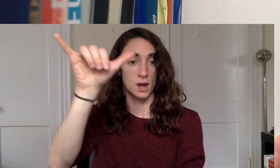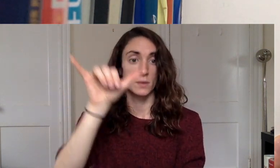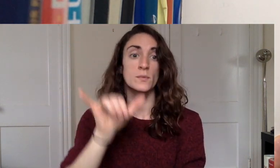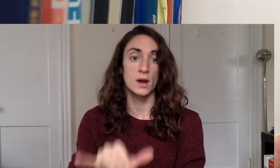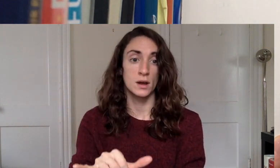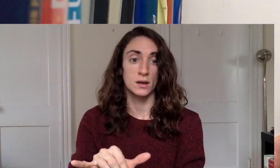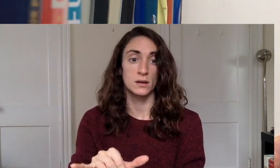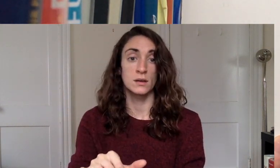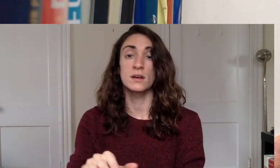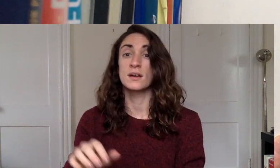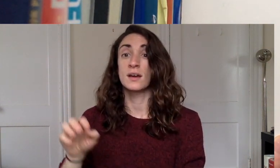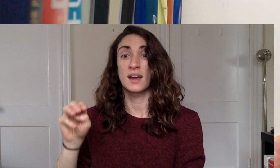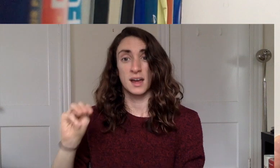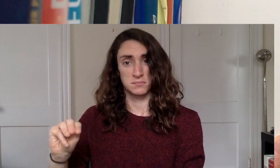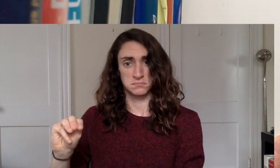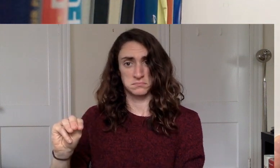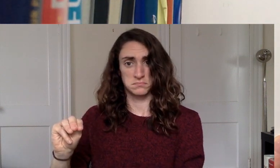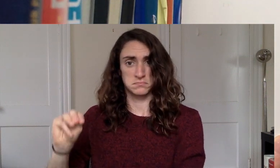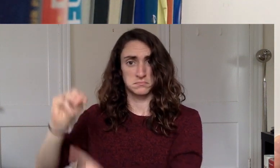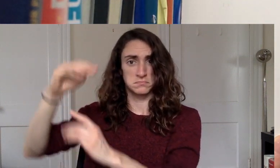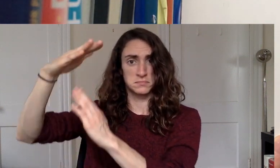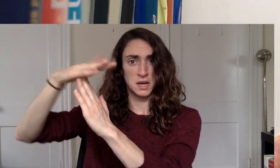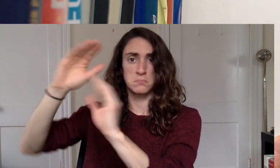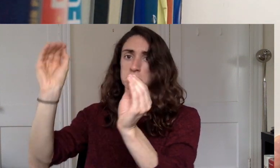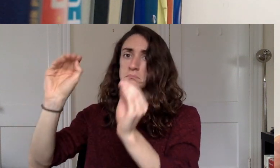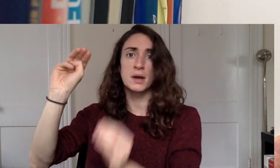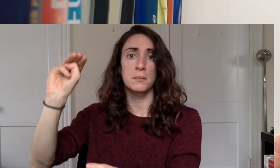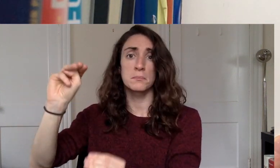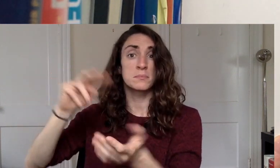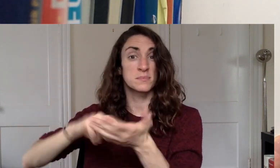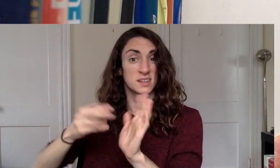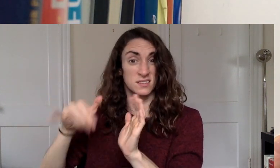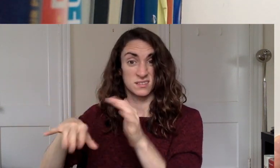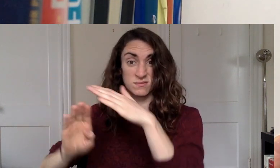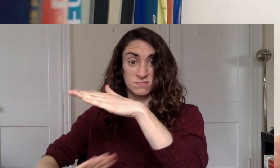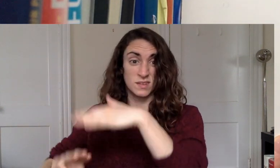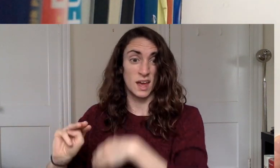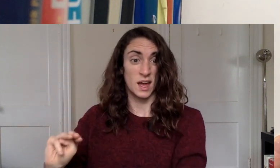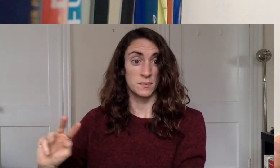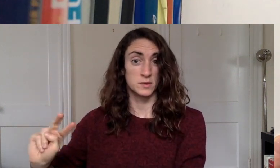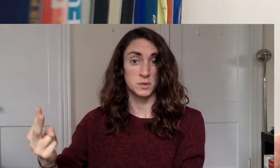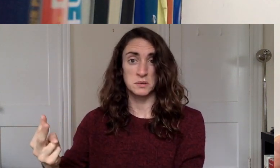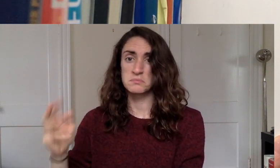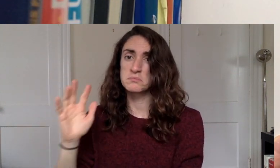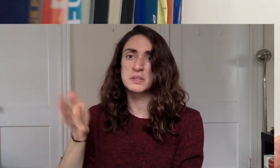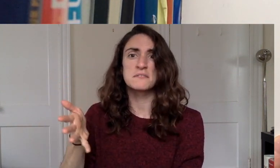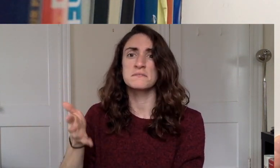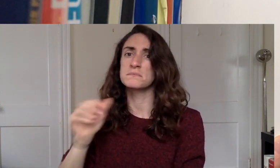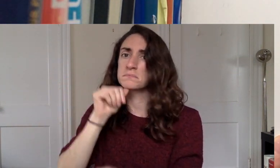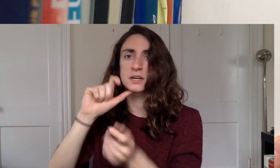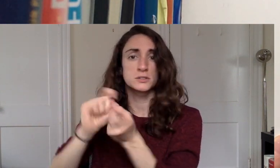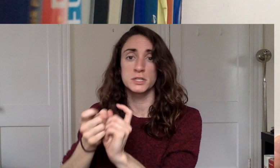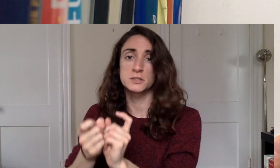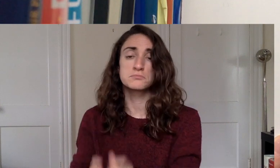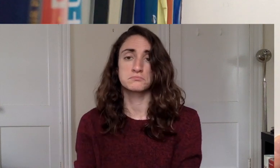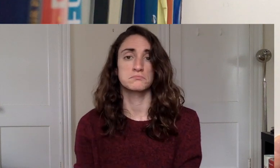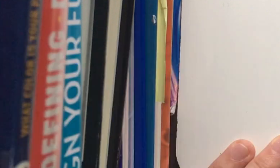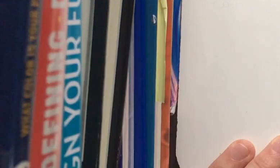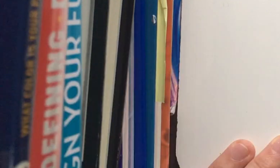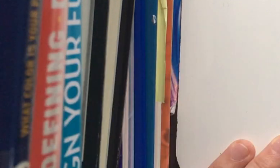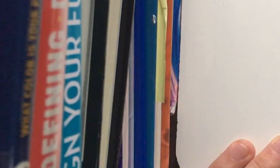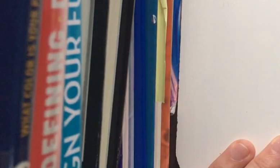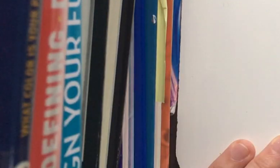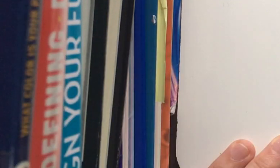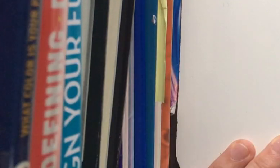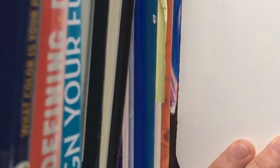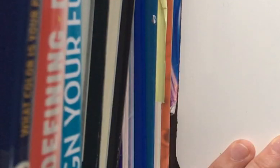Now that the numerator has been simplified, we can go ahead and apply the exponent properties of division. So x to the 8th in the numerator, x to the 4th in the denominator will become